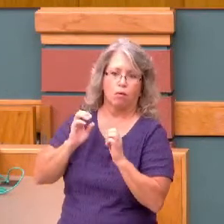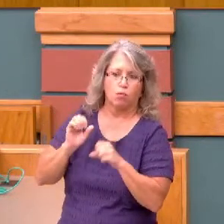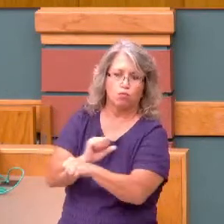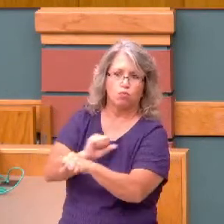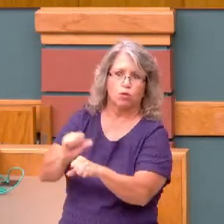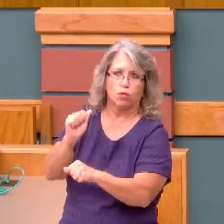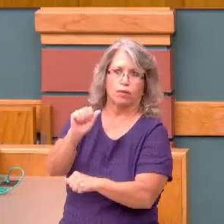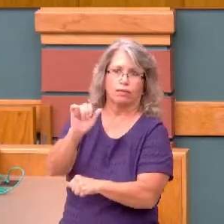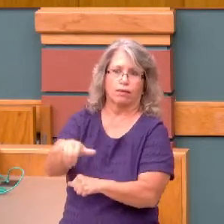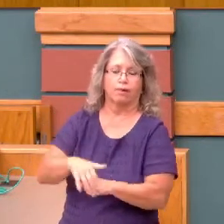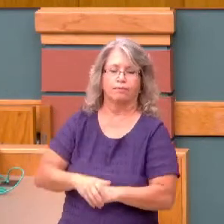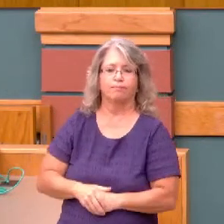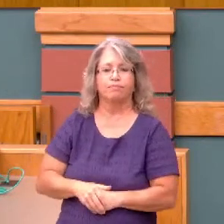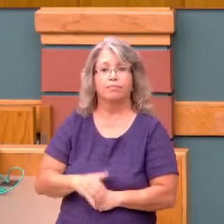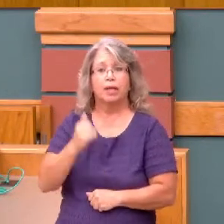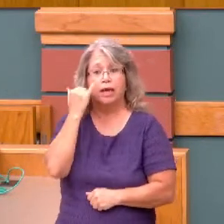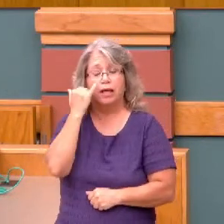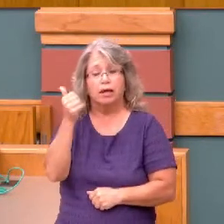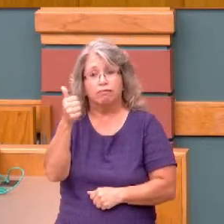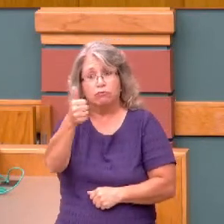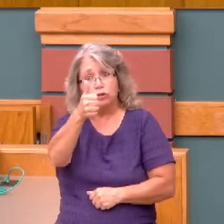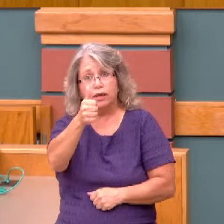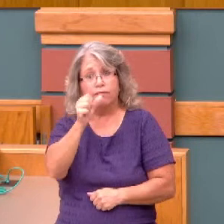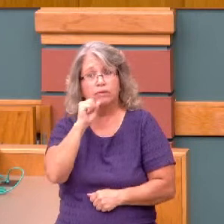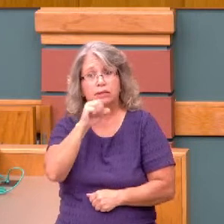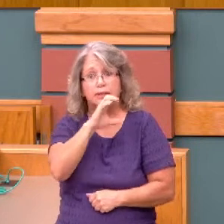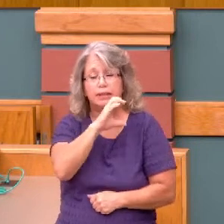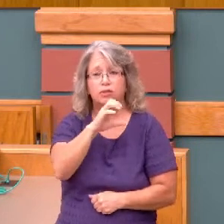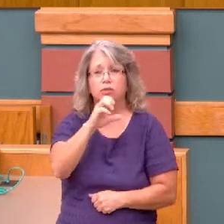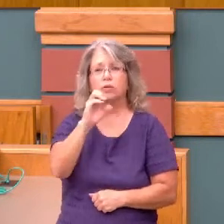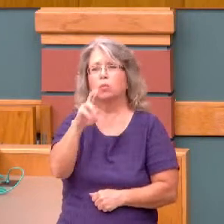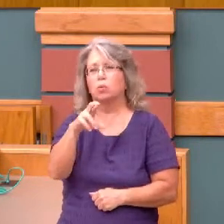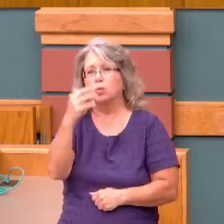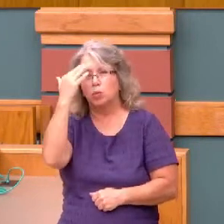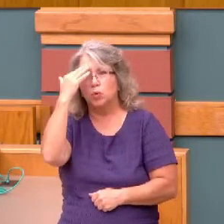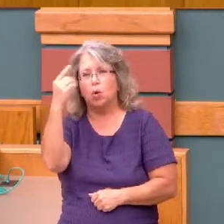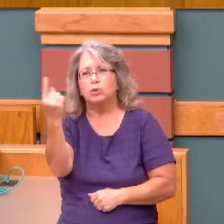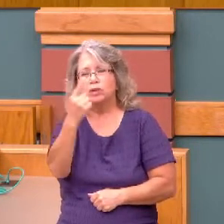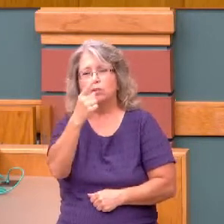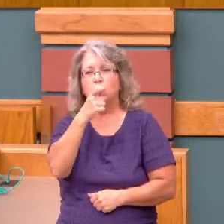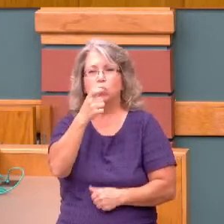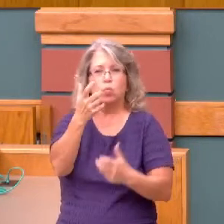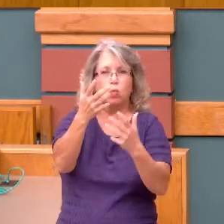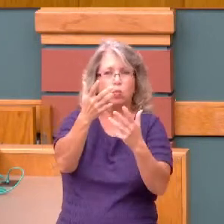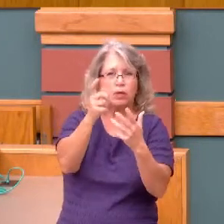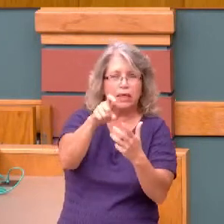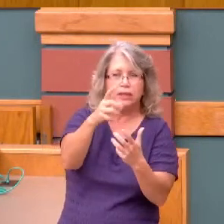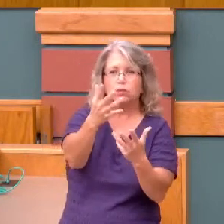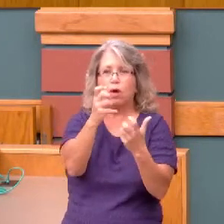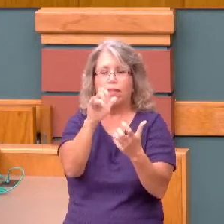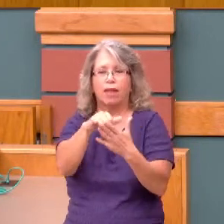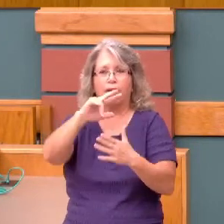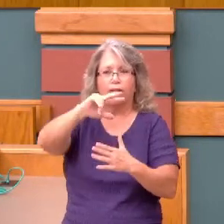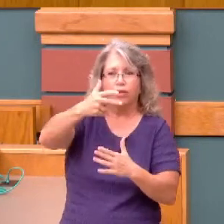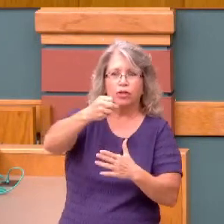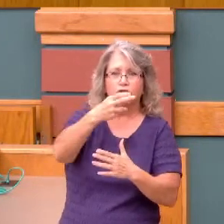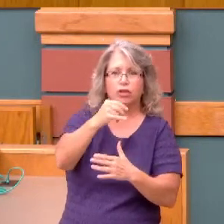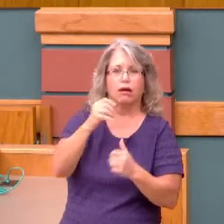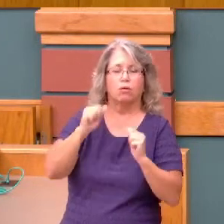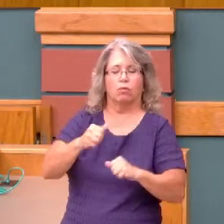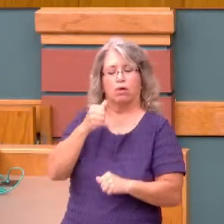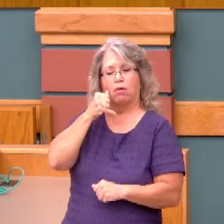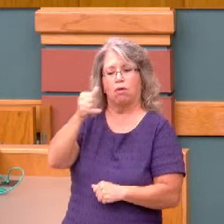a senior or you know of someone who needs that third shot that's a senior, please call